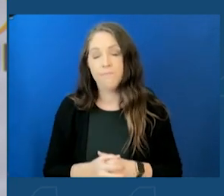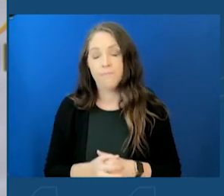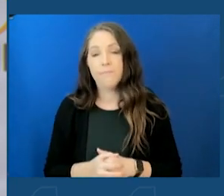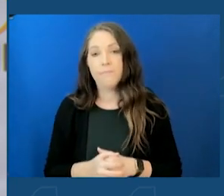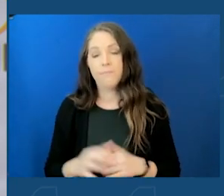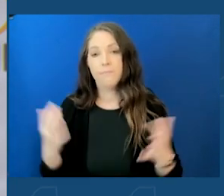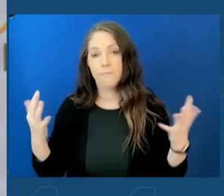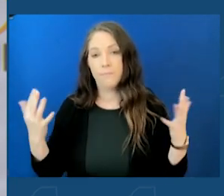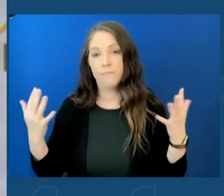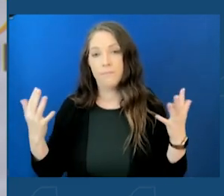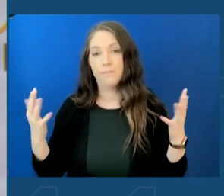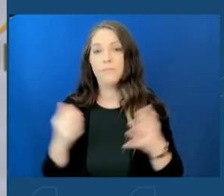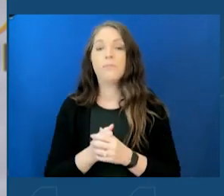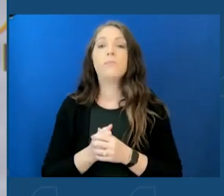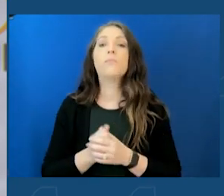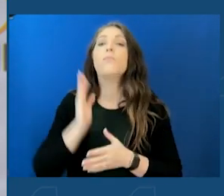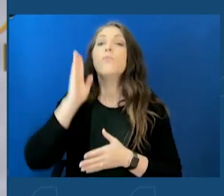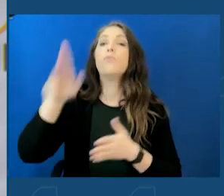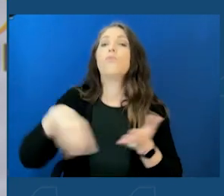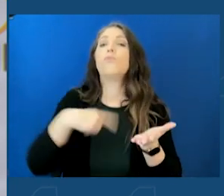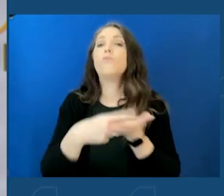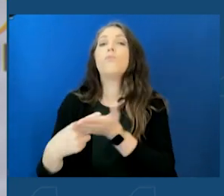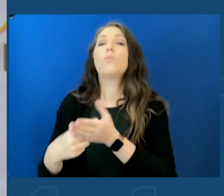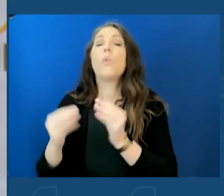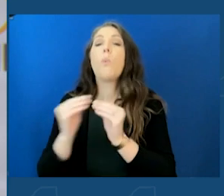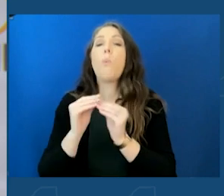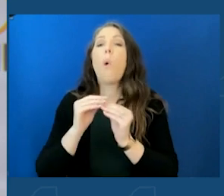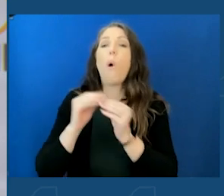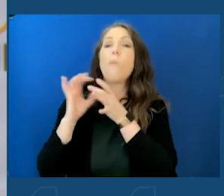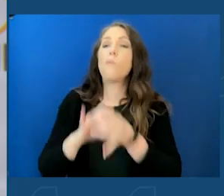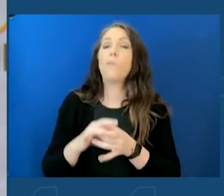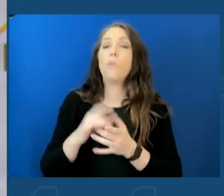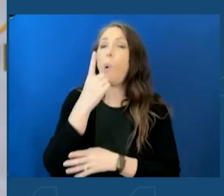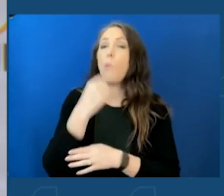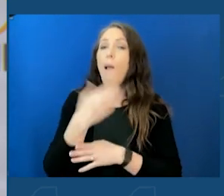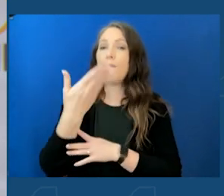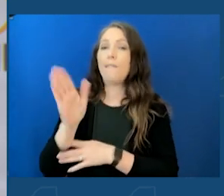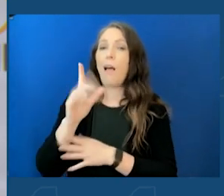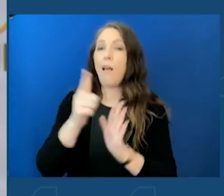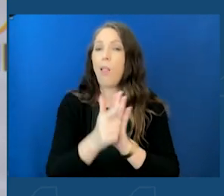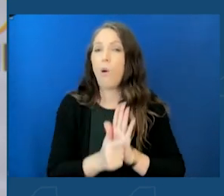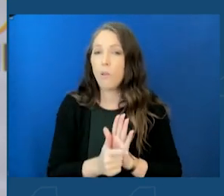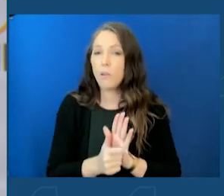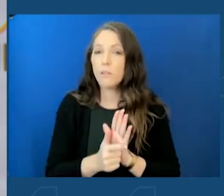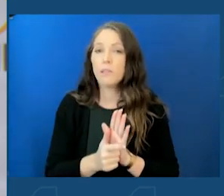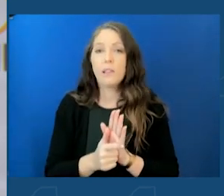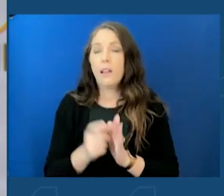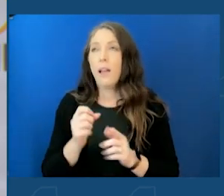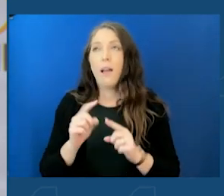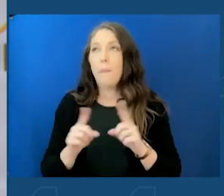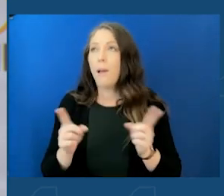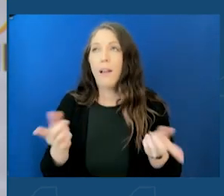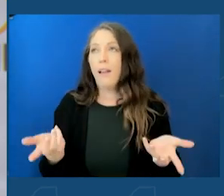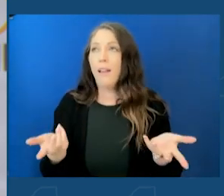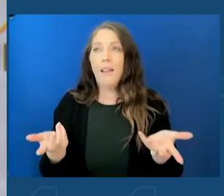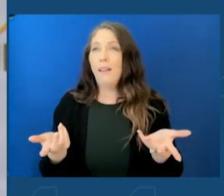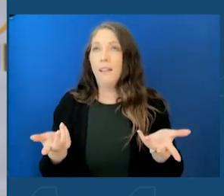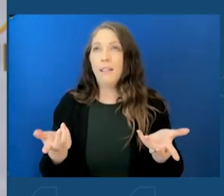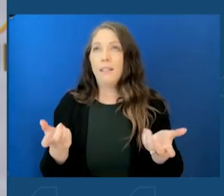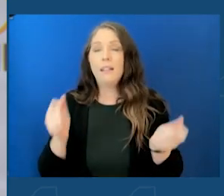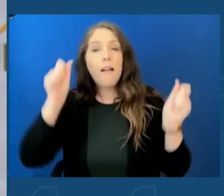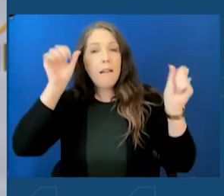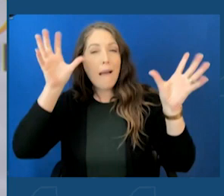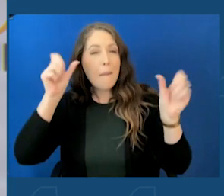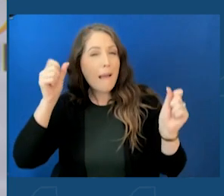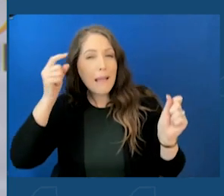and we'll be talking more about our red flag laws. But it's amazing to think that we have the tools